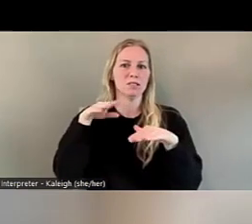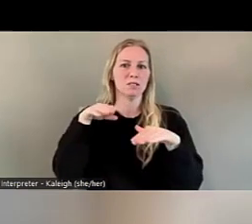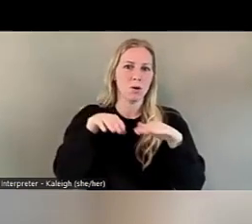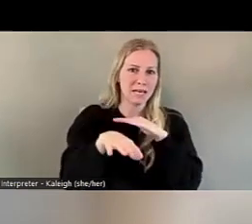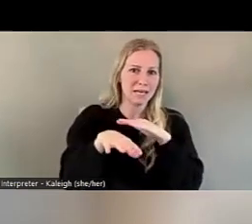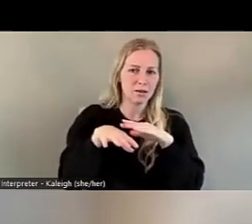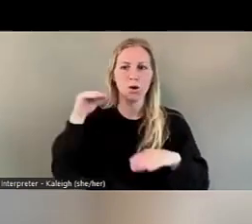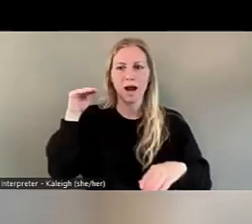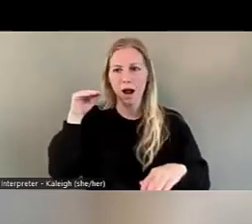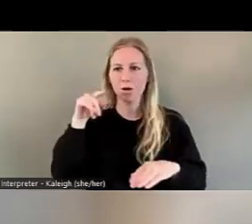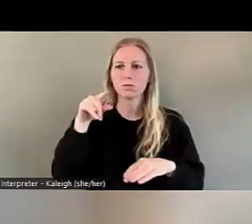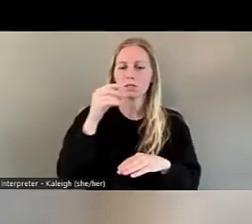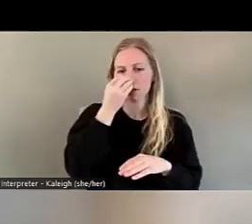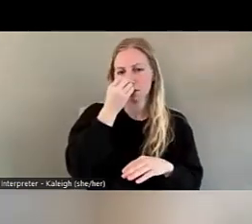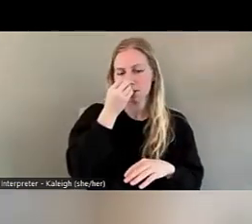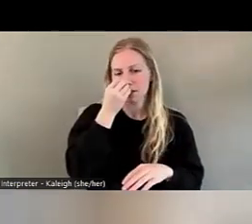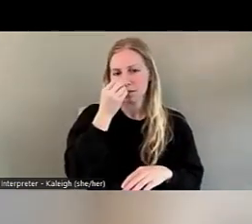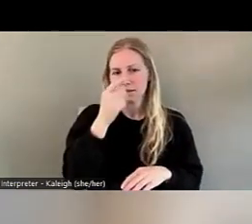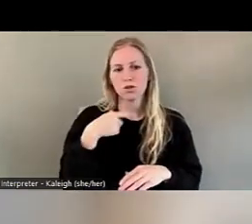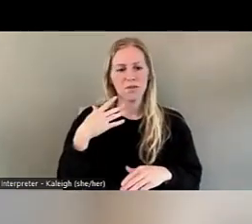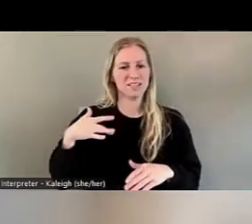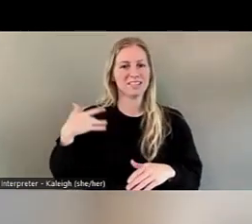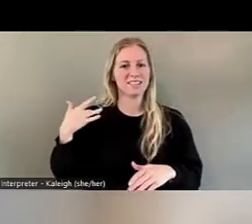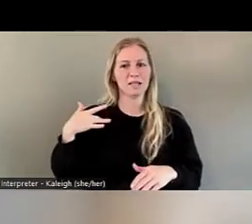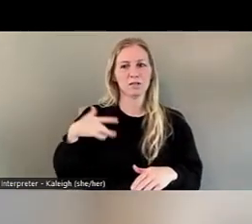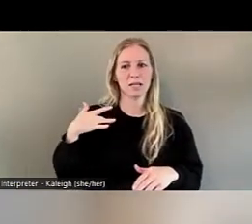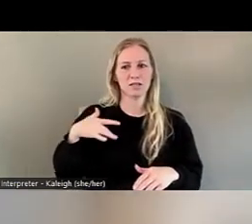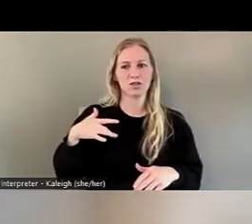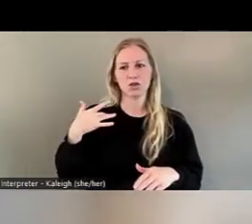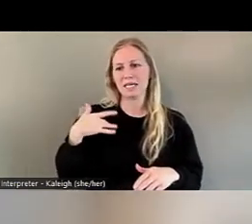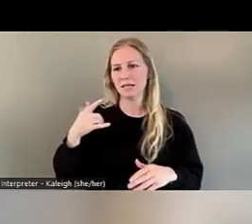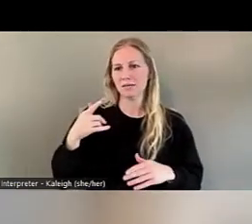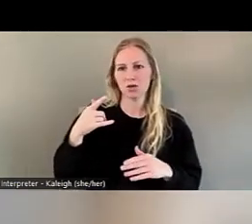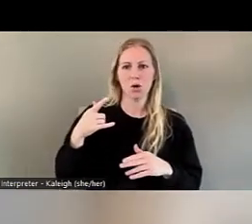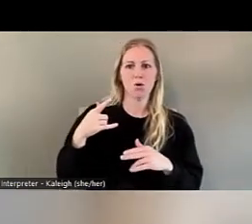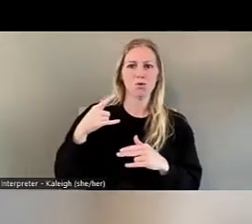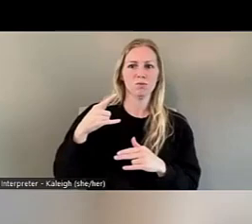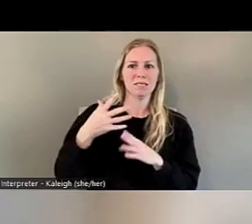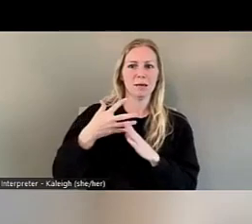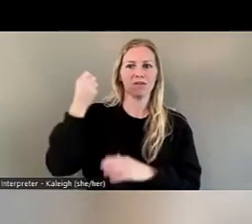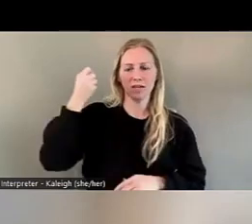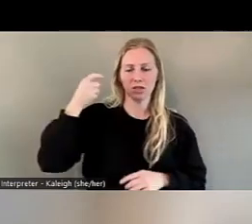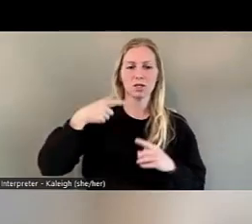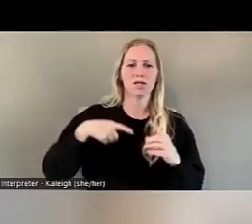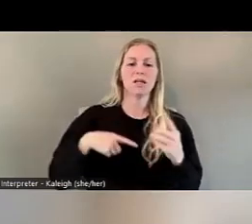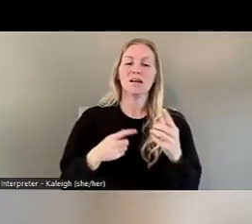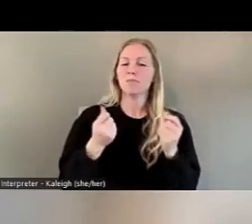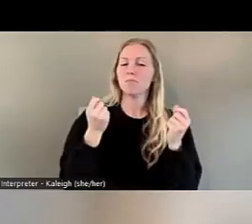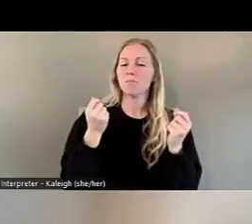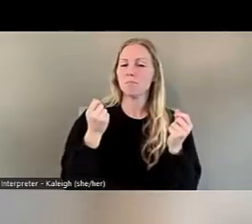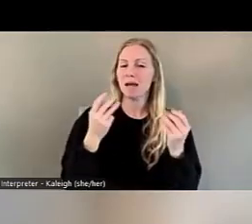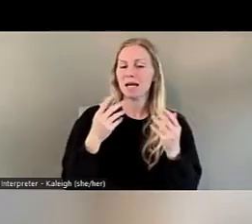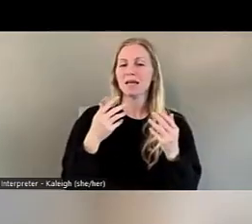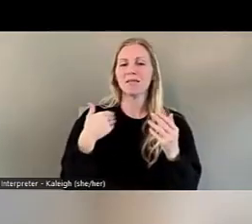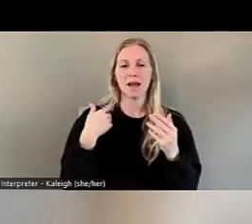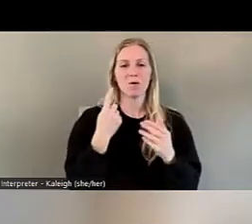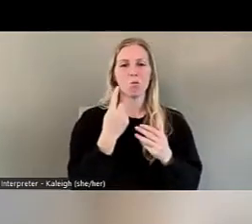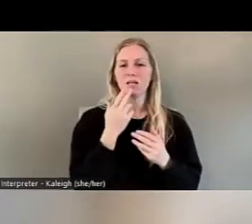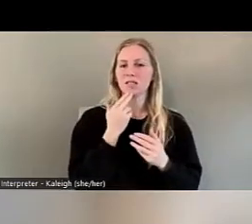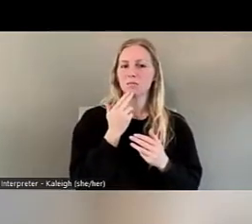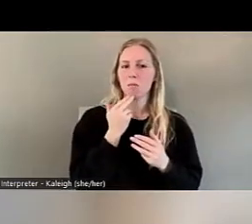deprivation. Similarly, almost all seclusion rooms had only one small window about 5 feet up from the